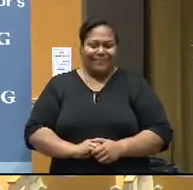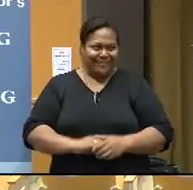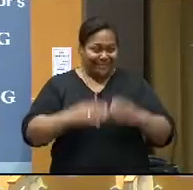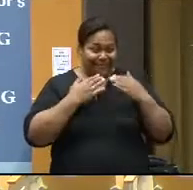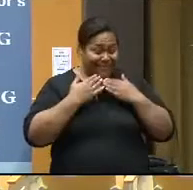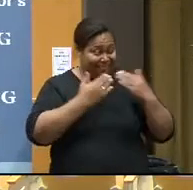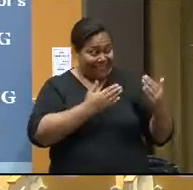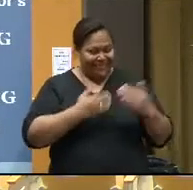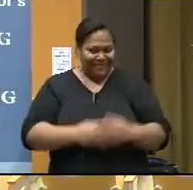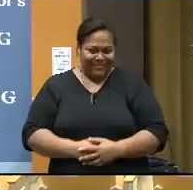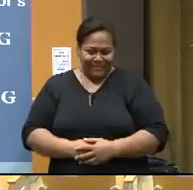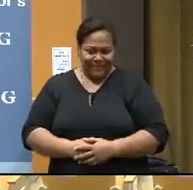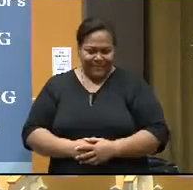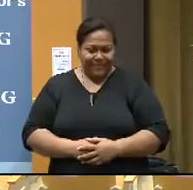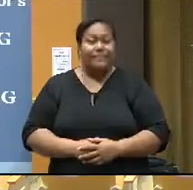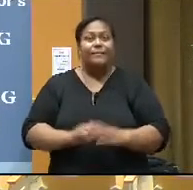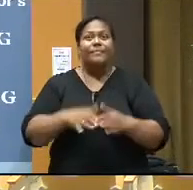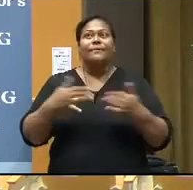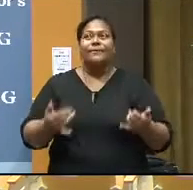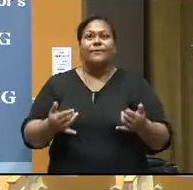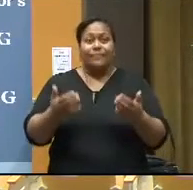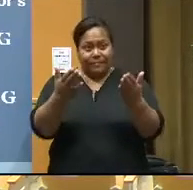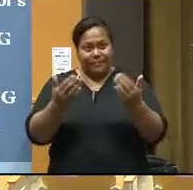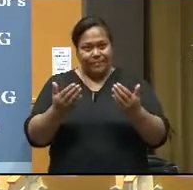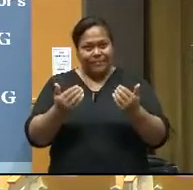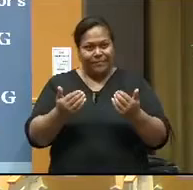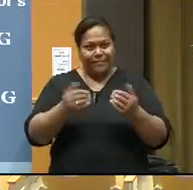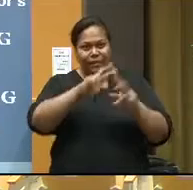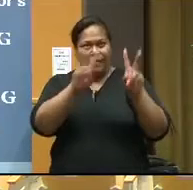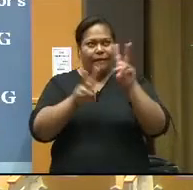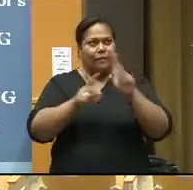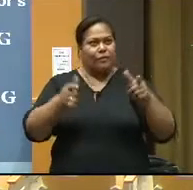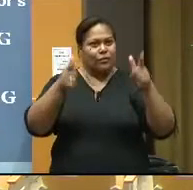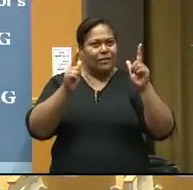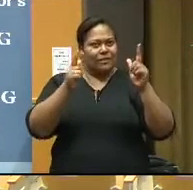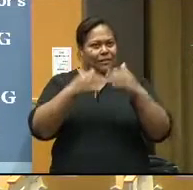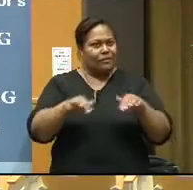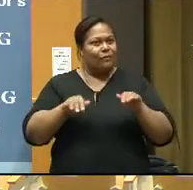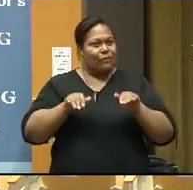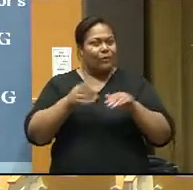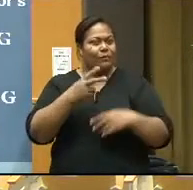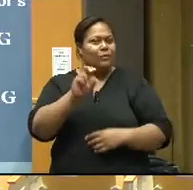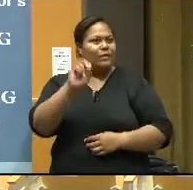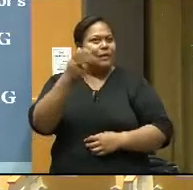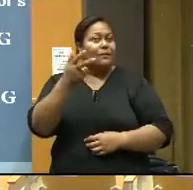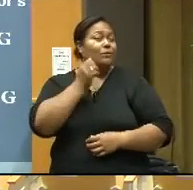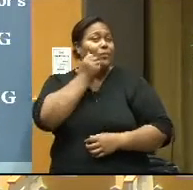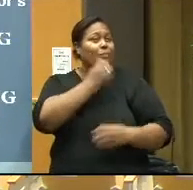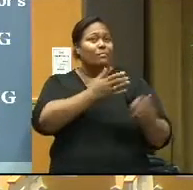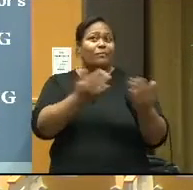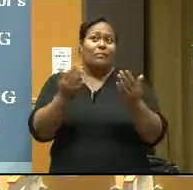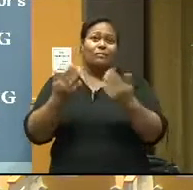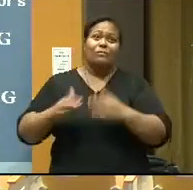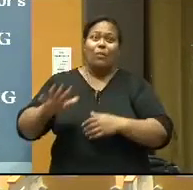Thank you very much for that. So again, welcome to the Vice-Chancellor and Teaching Forum for 2018, and a warm welcome to our